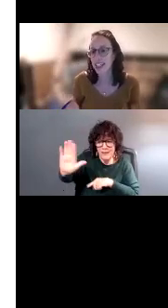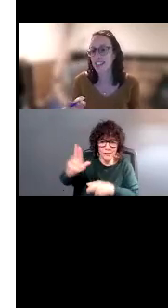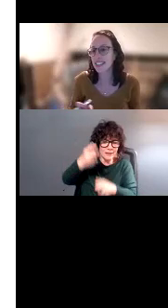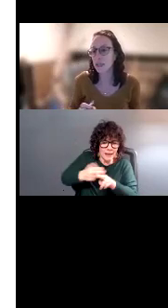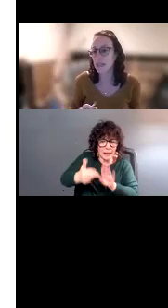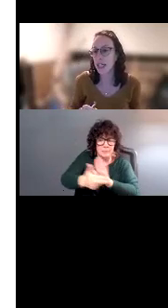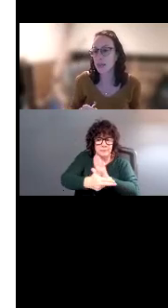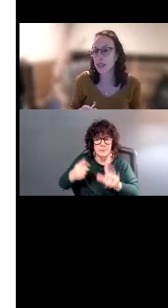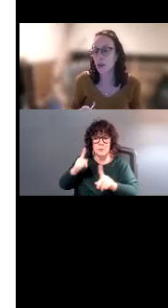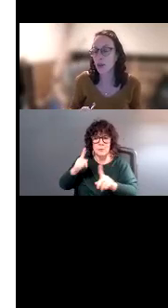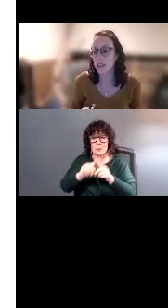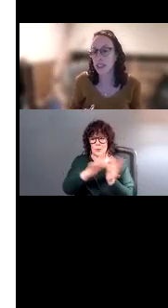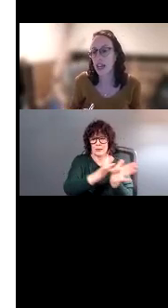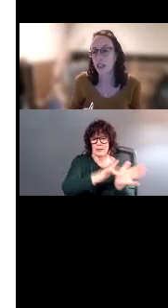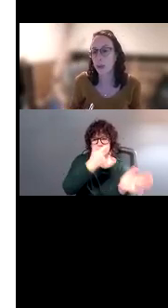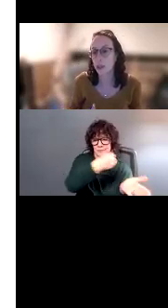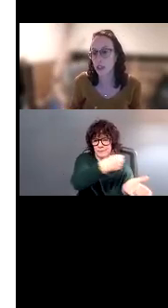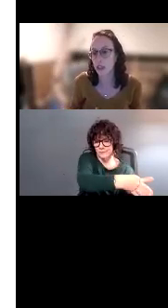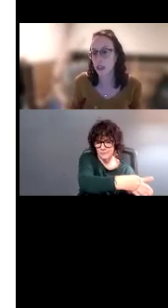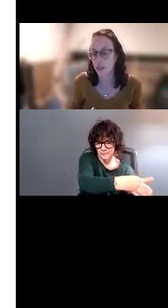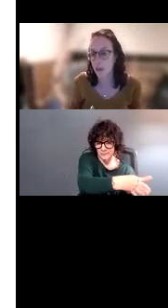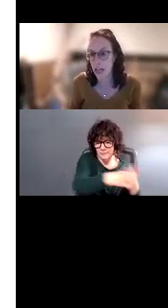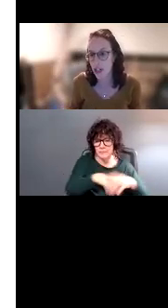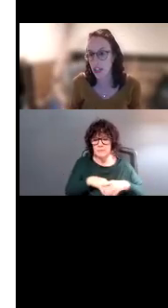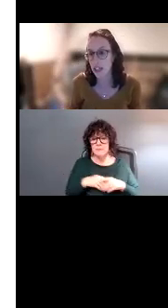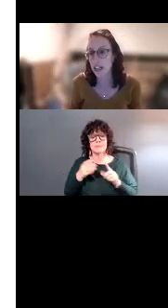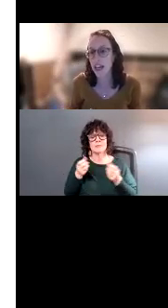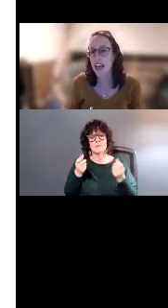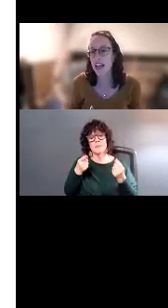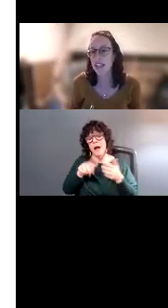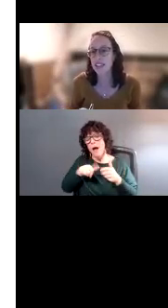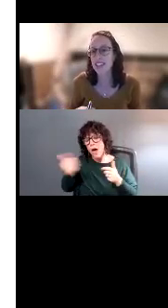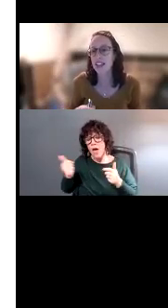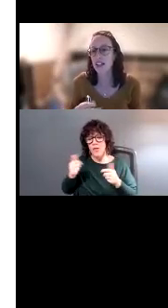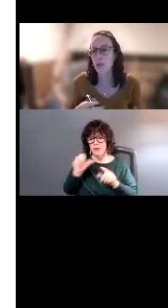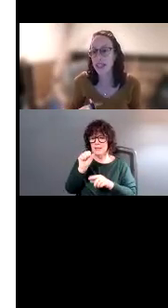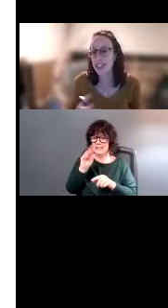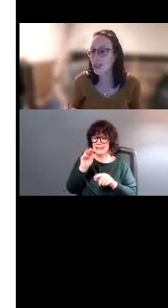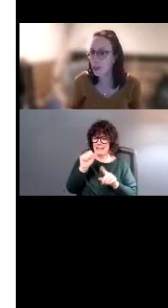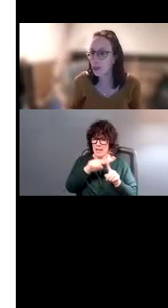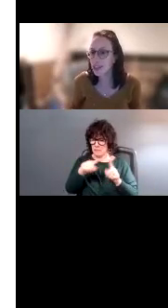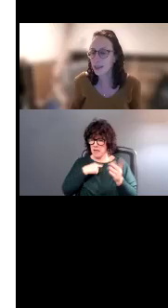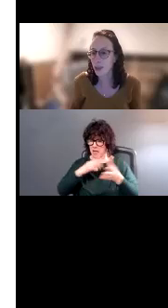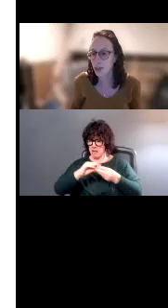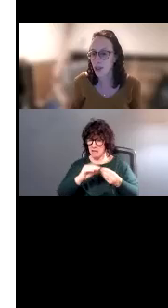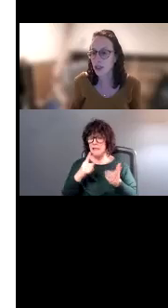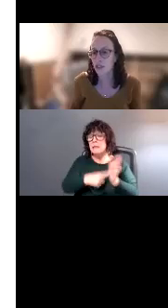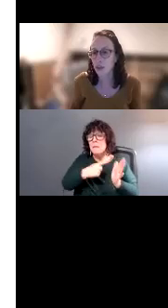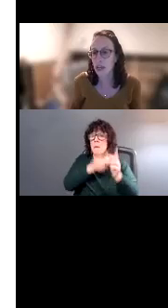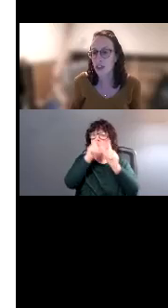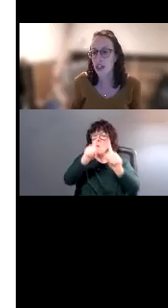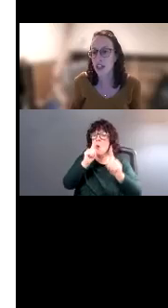you, and sometimes the goal is to get your personal information. And what they do with this